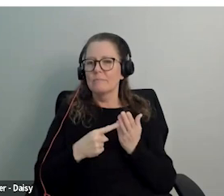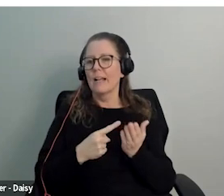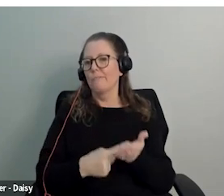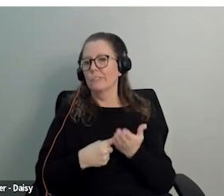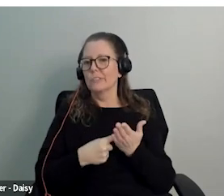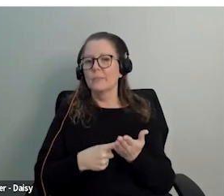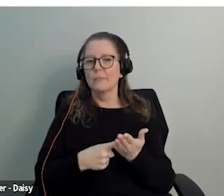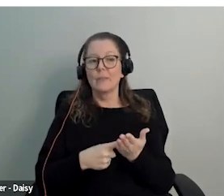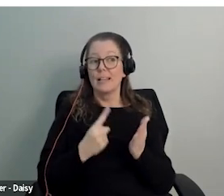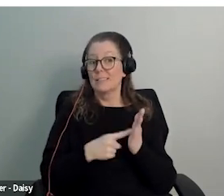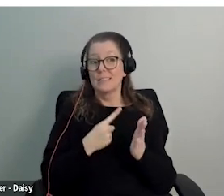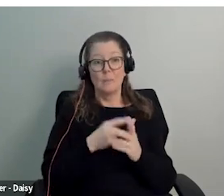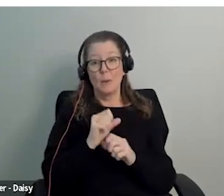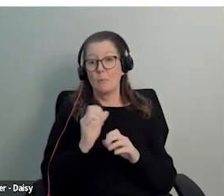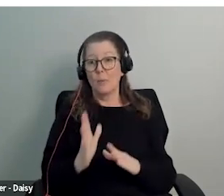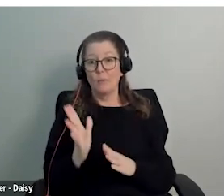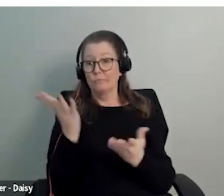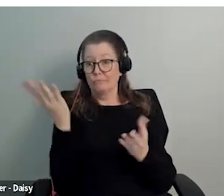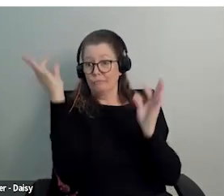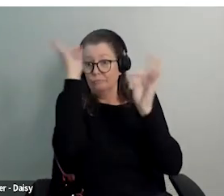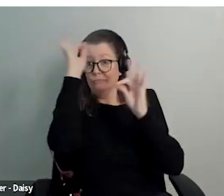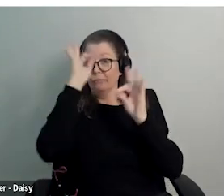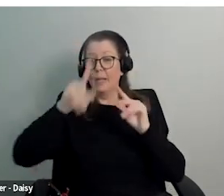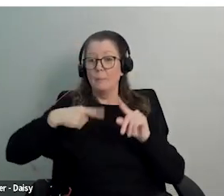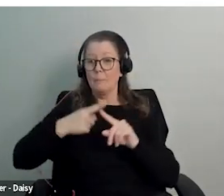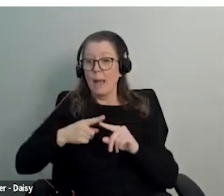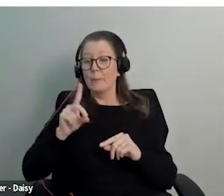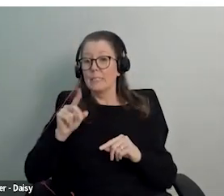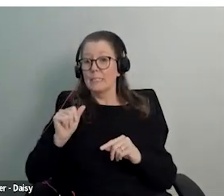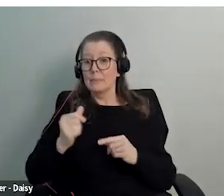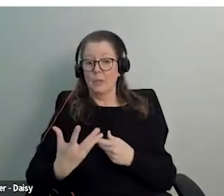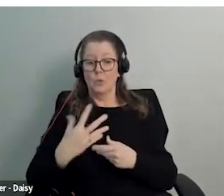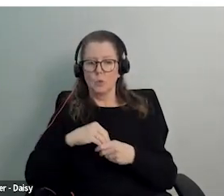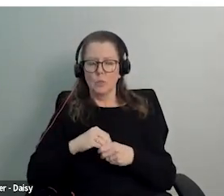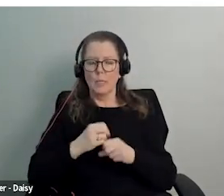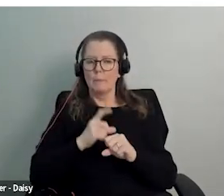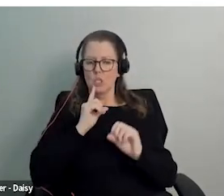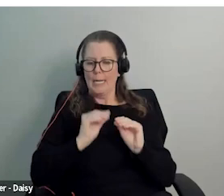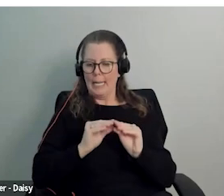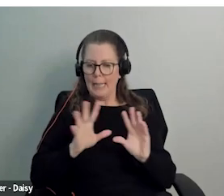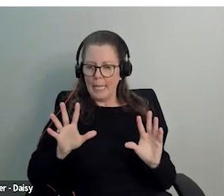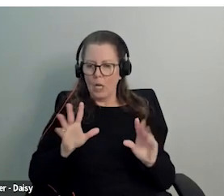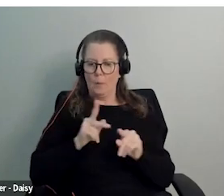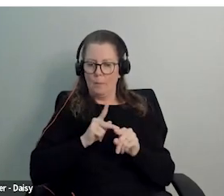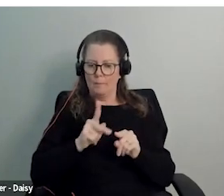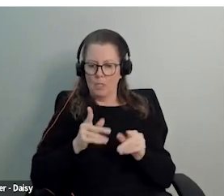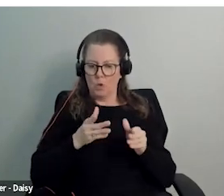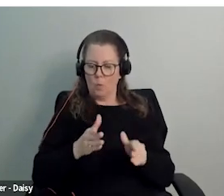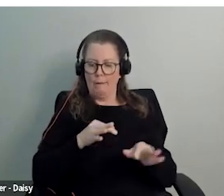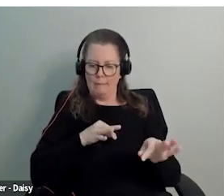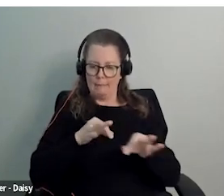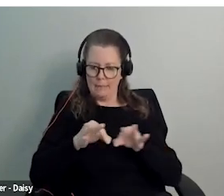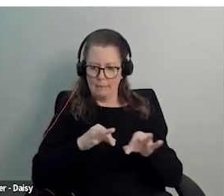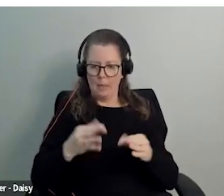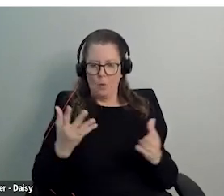lack awareness about disability inclusion. Having a clear professional way to explain your needs and rights can help navigate these